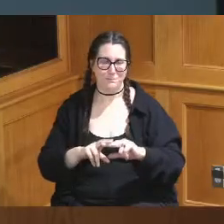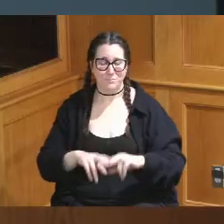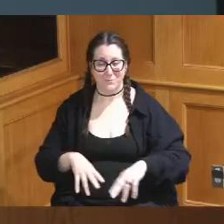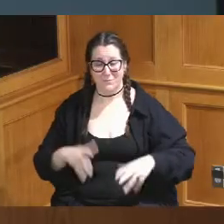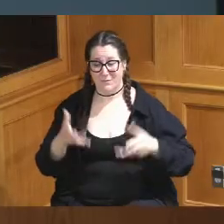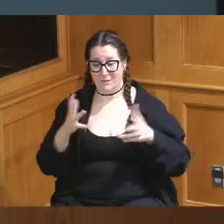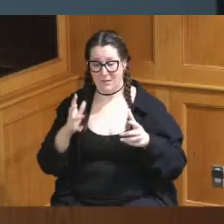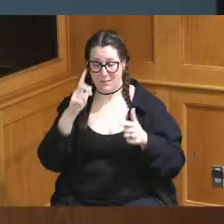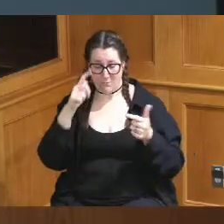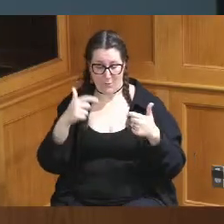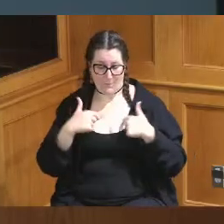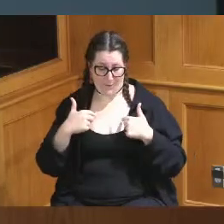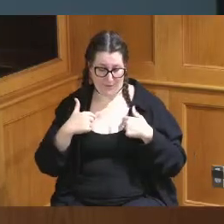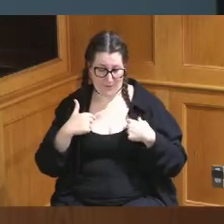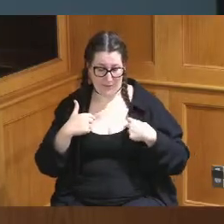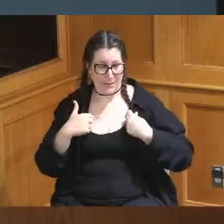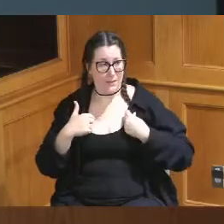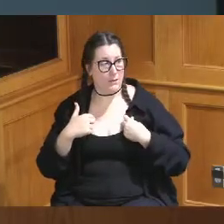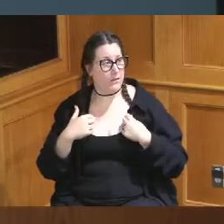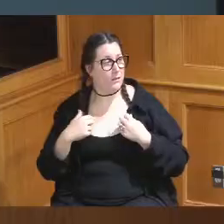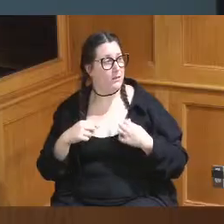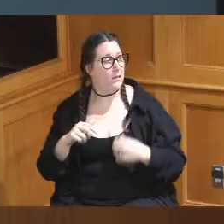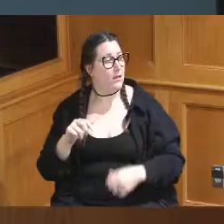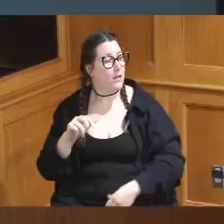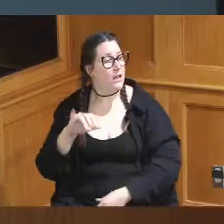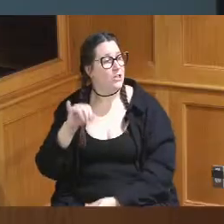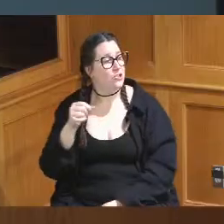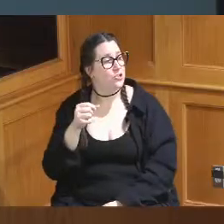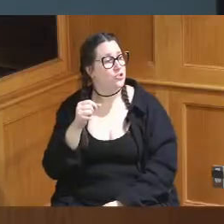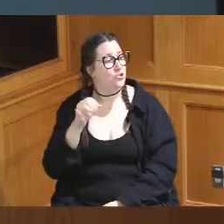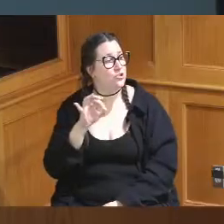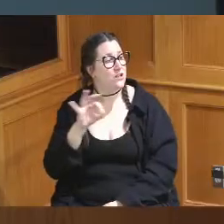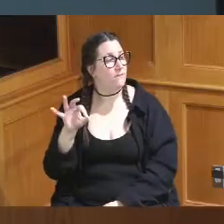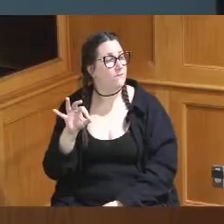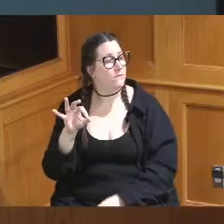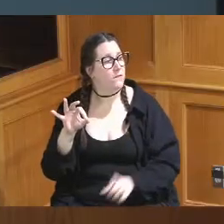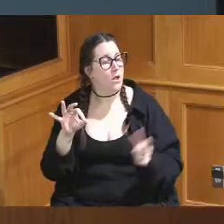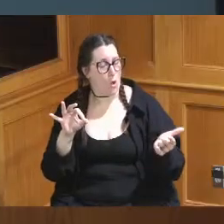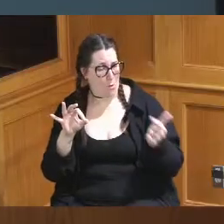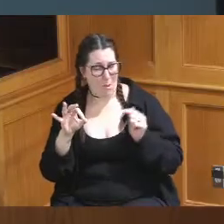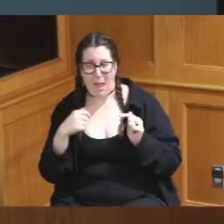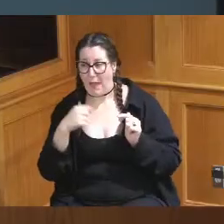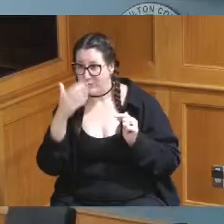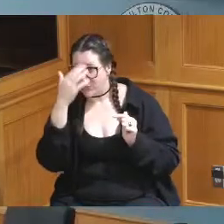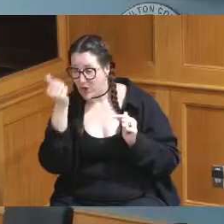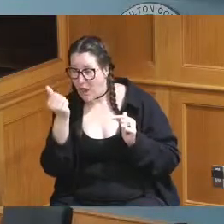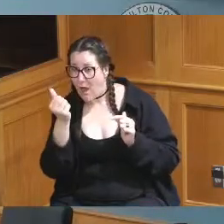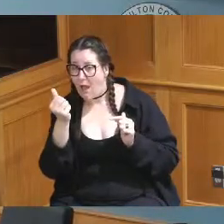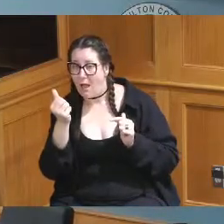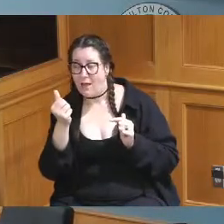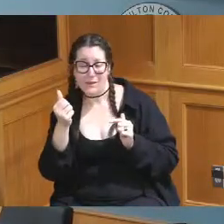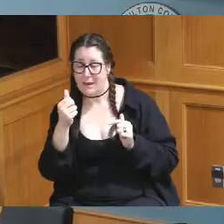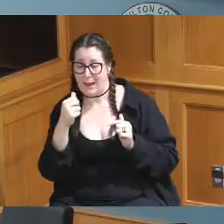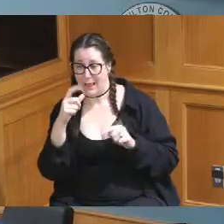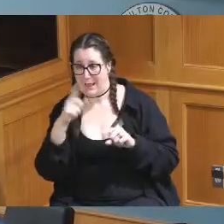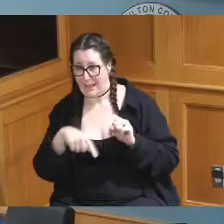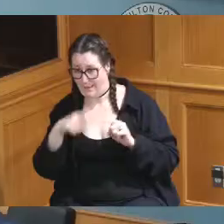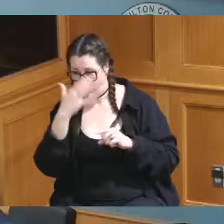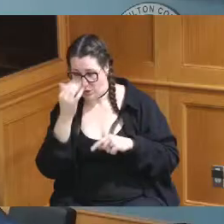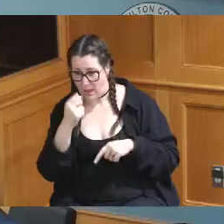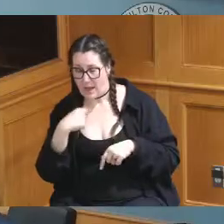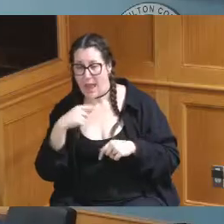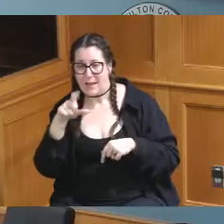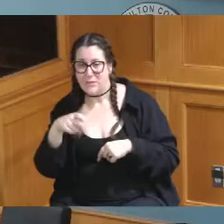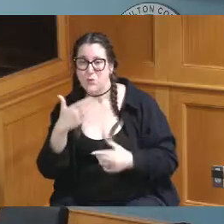I have. Administrator Aludo. I'm sorry. Oh, I'm sorry. Go ahead. I forgot, and I cannot forget this. I do have to